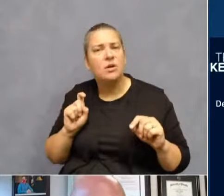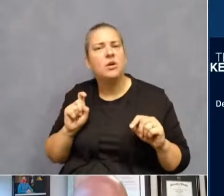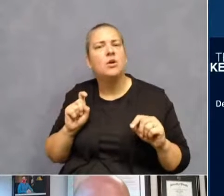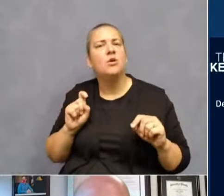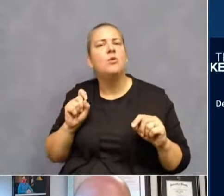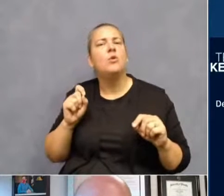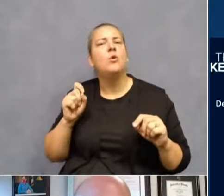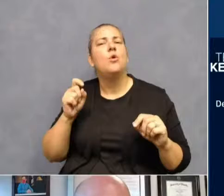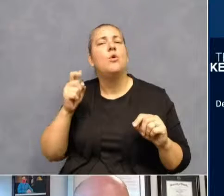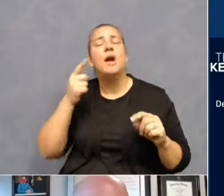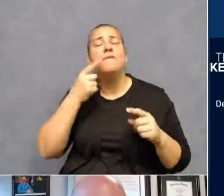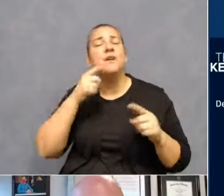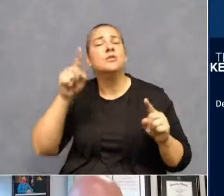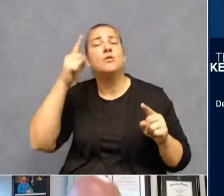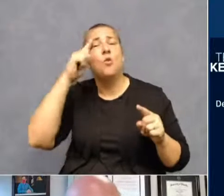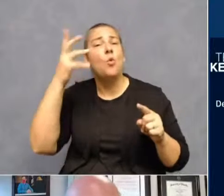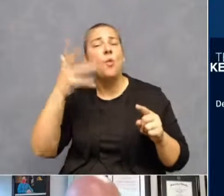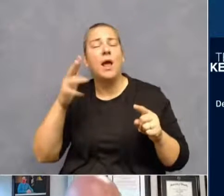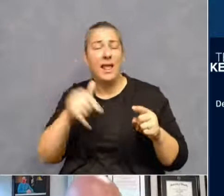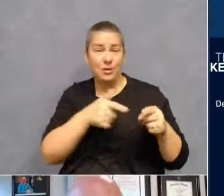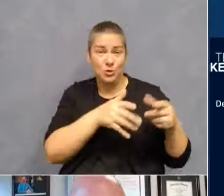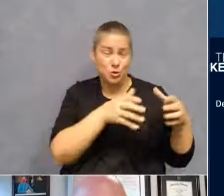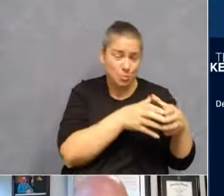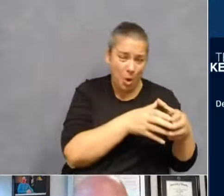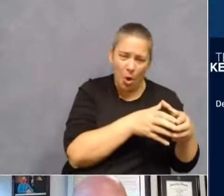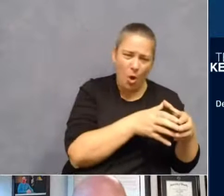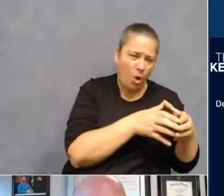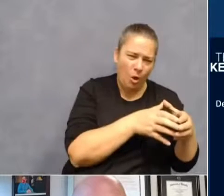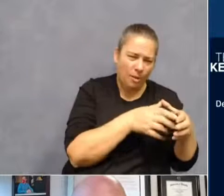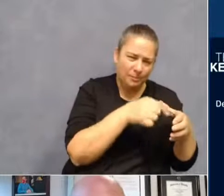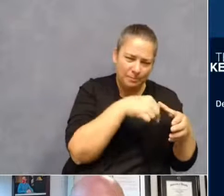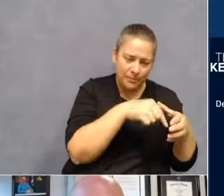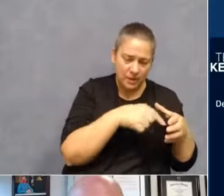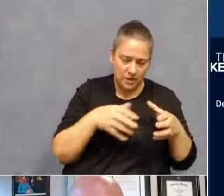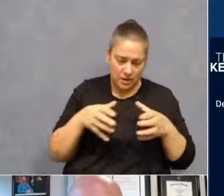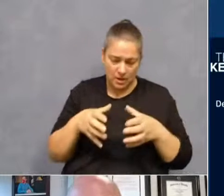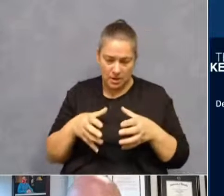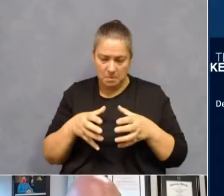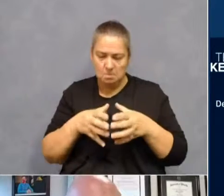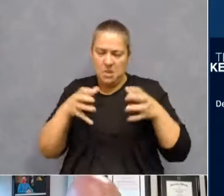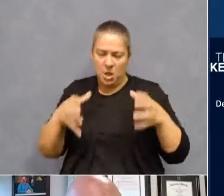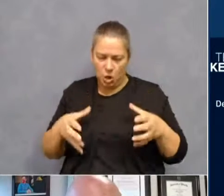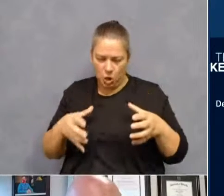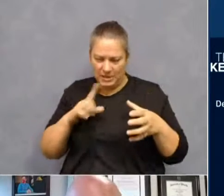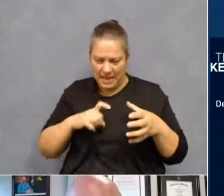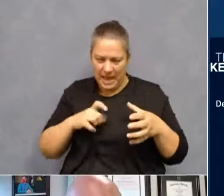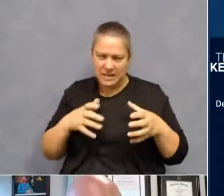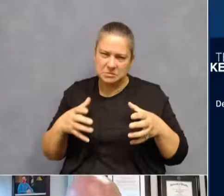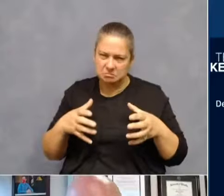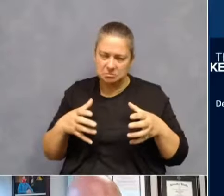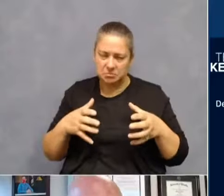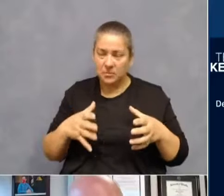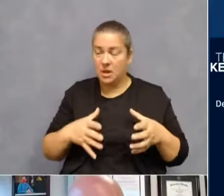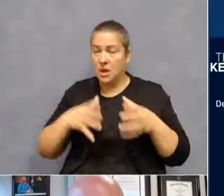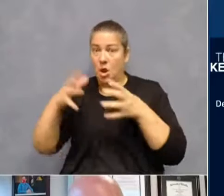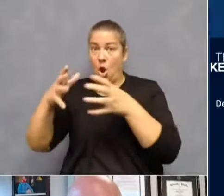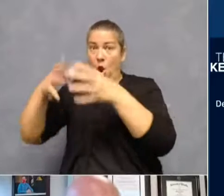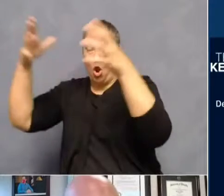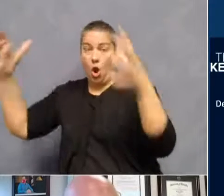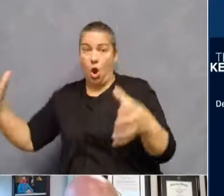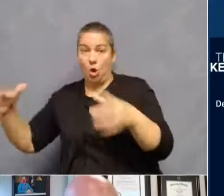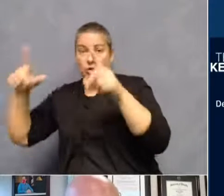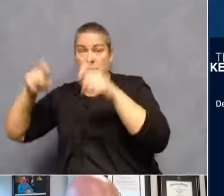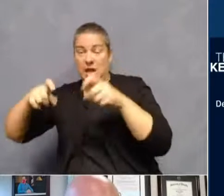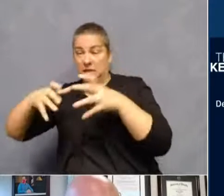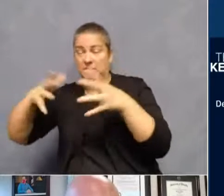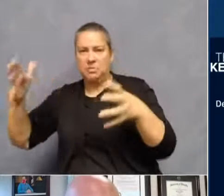different ages, different genders, different races, different ethnicities, different medical problems.